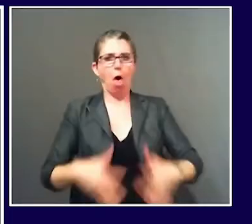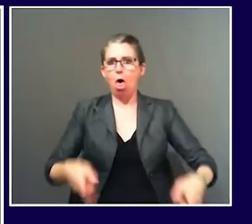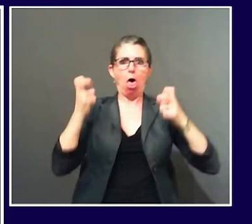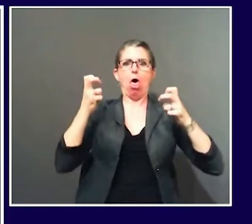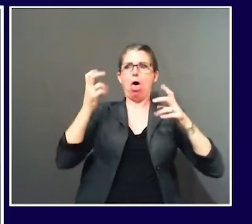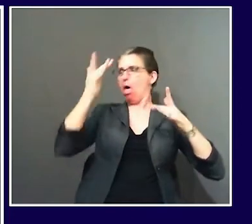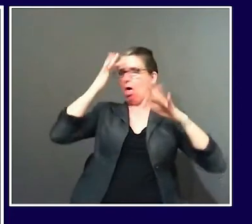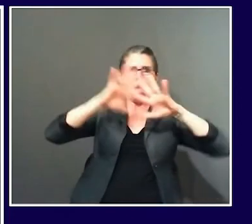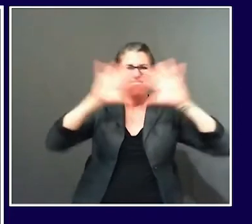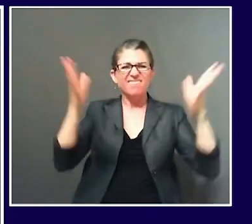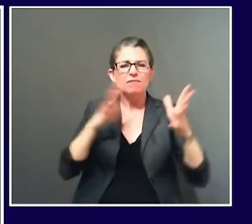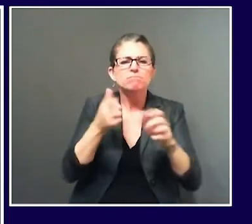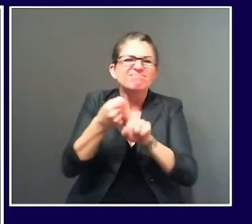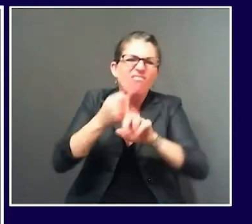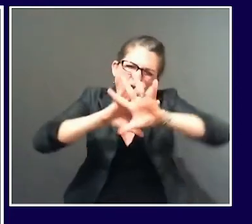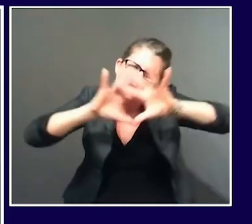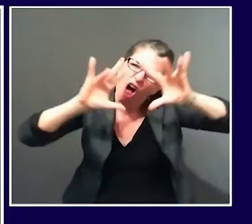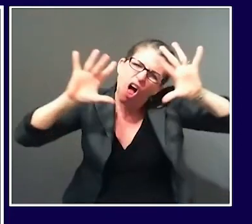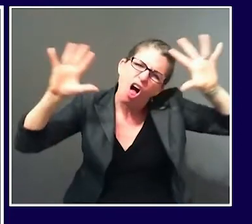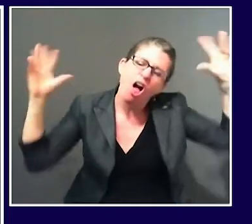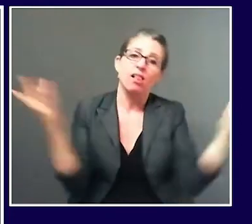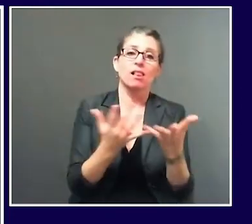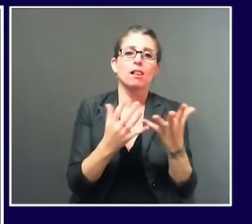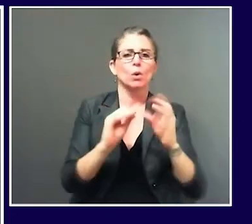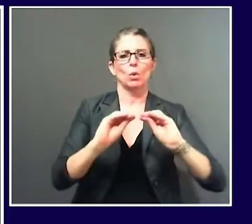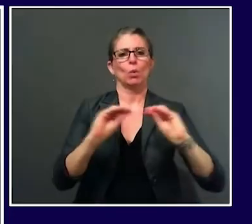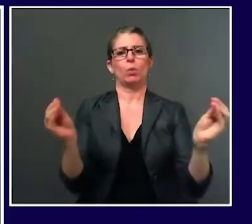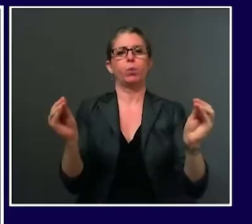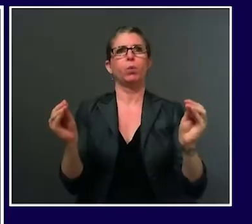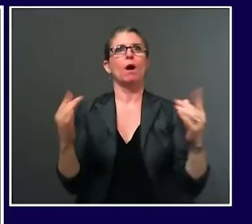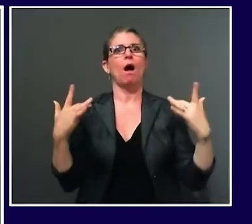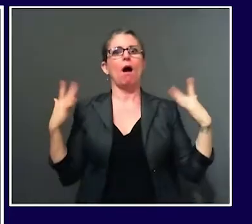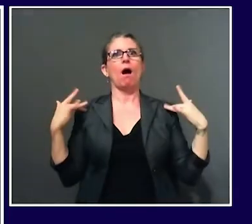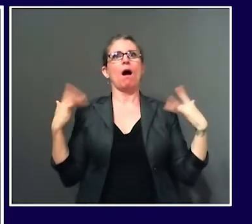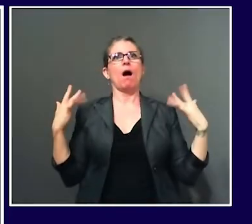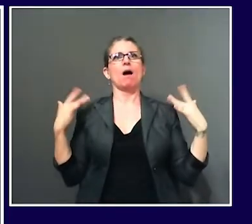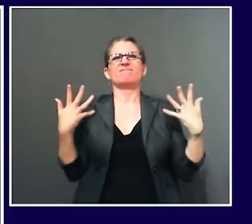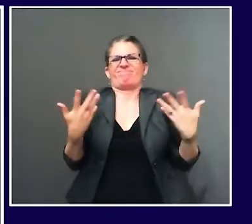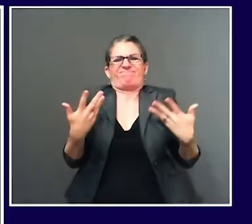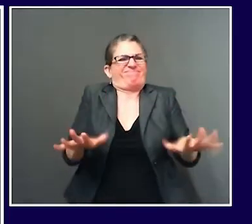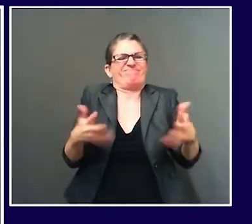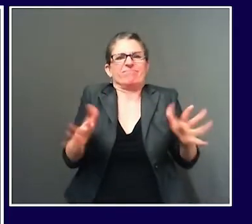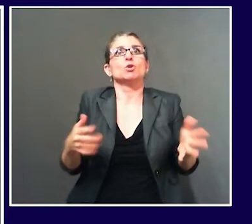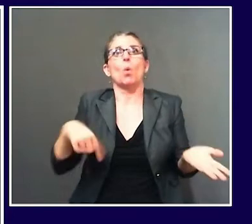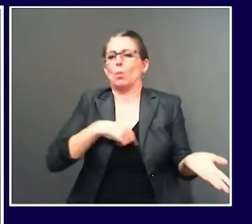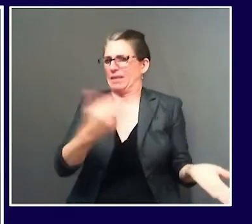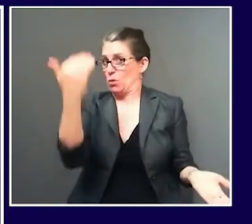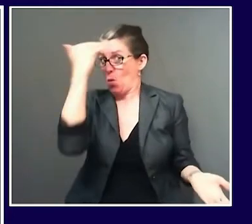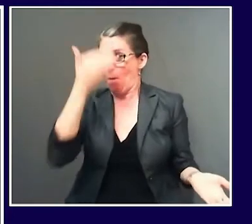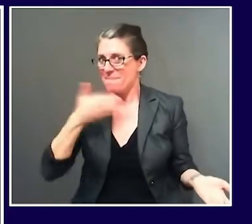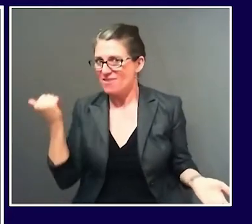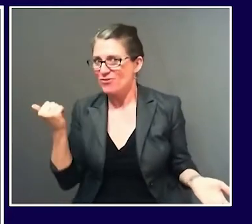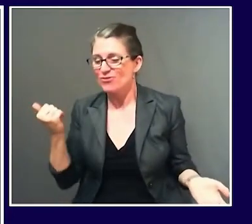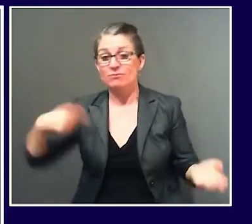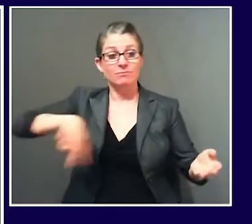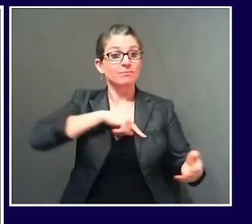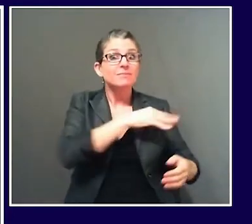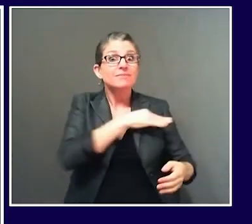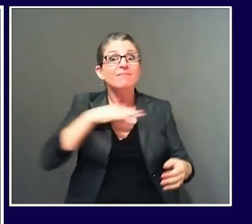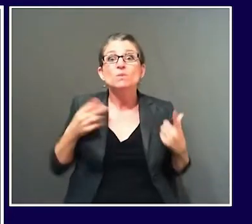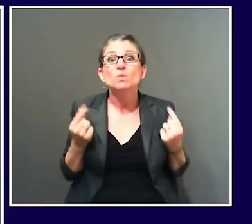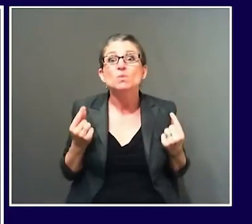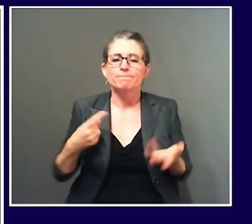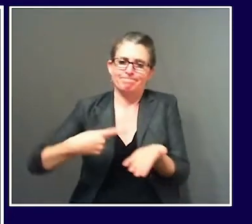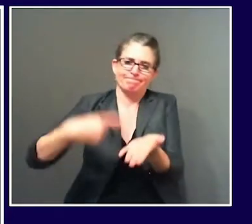have started thinking about. The other thing, as I've been chatting with my team just over the past 48